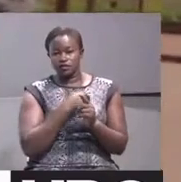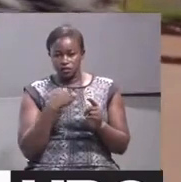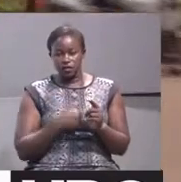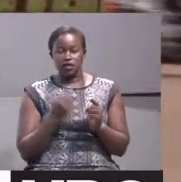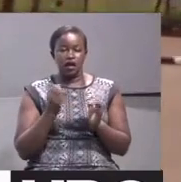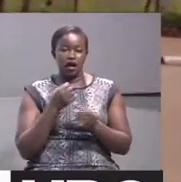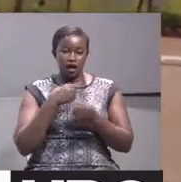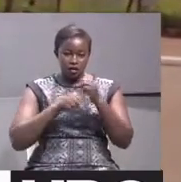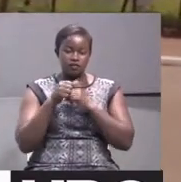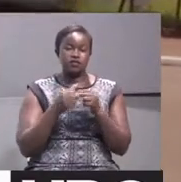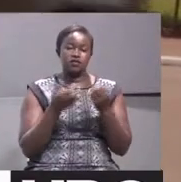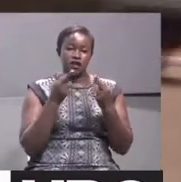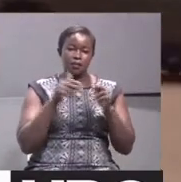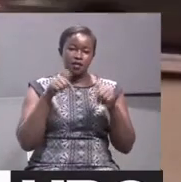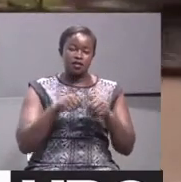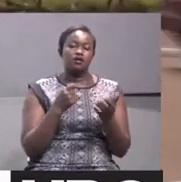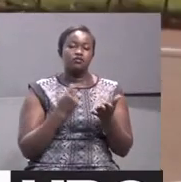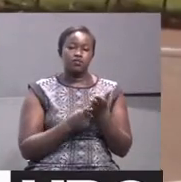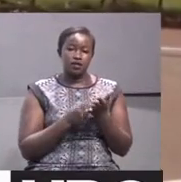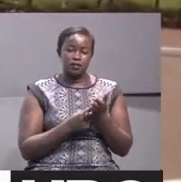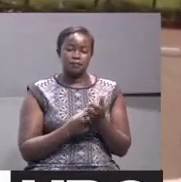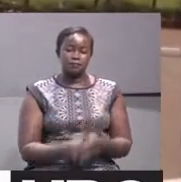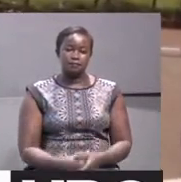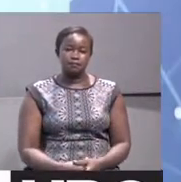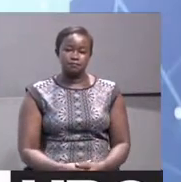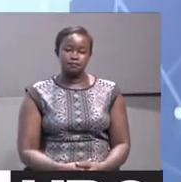activities we had in the country.